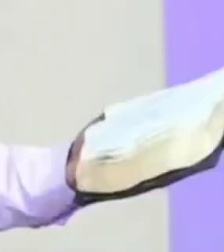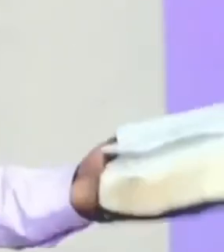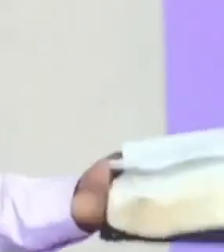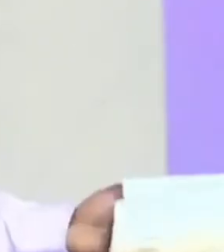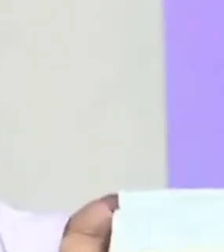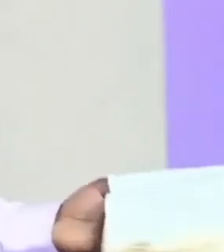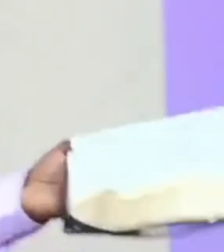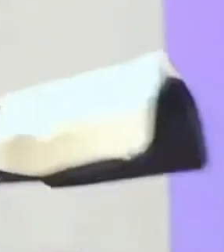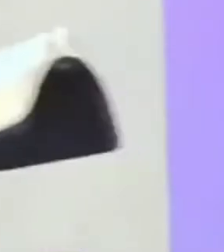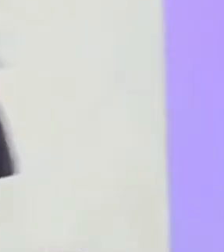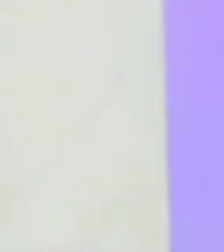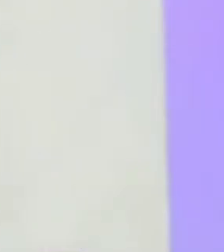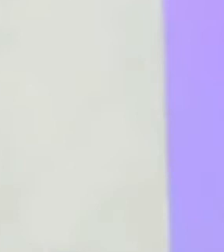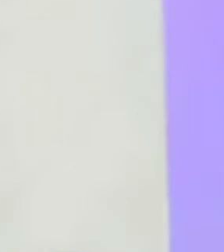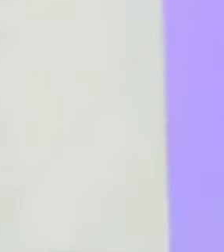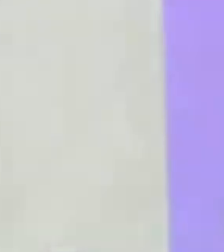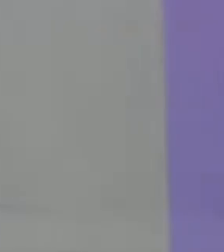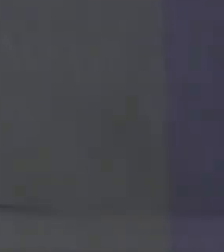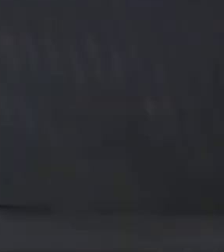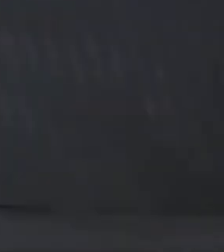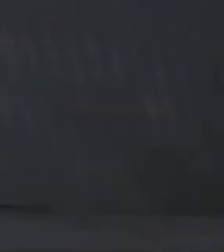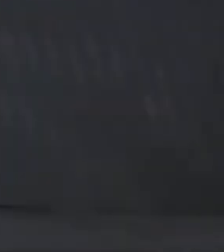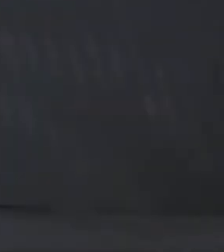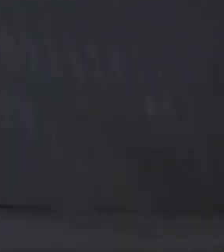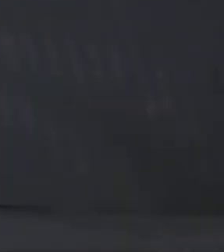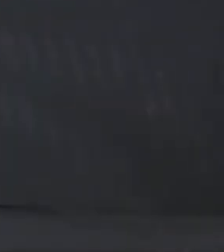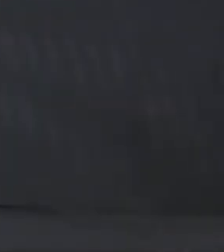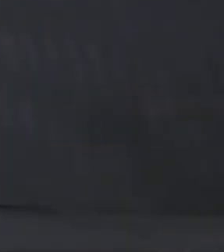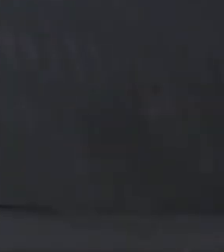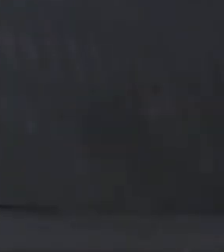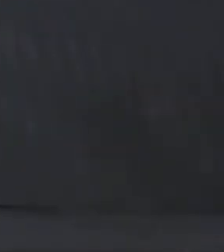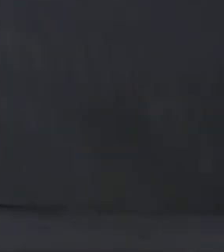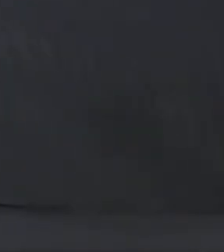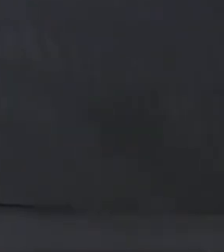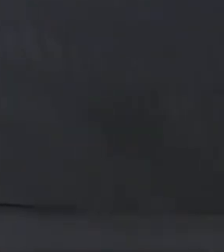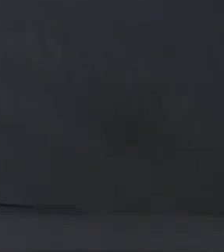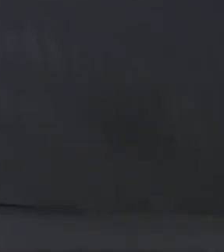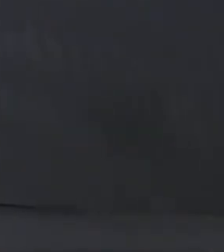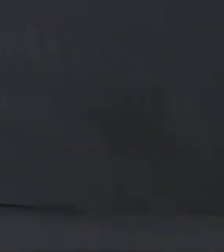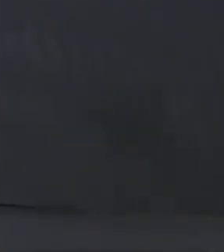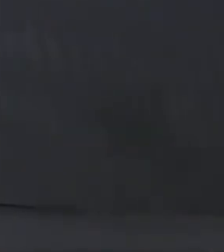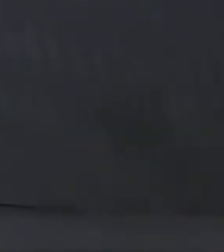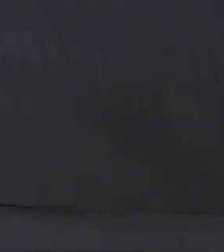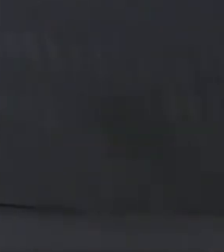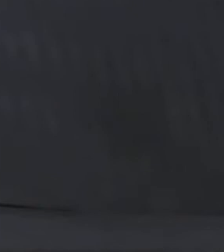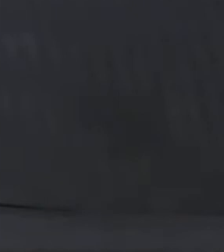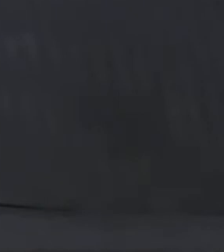The beginning of wisdom. The Bible says, when he spoke, then he spoke a parable to